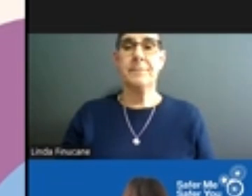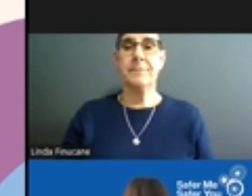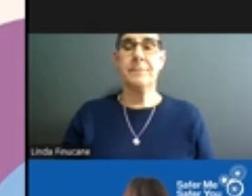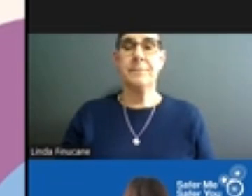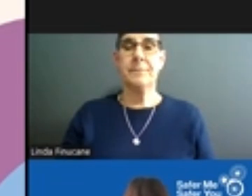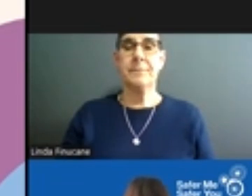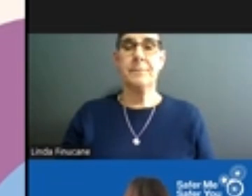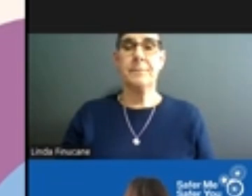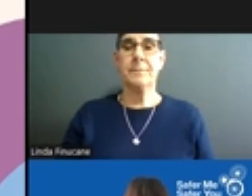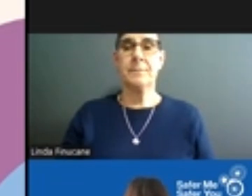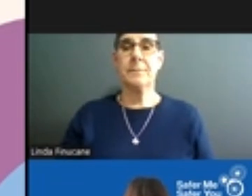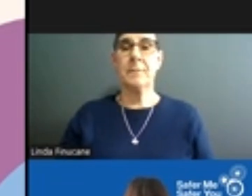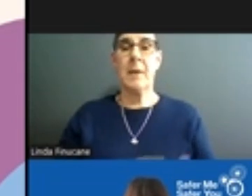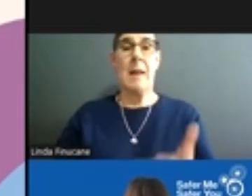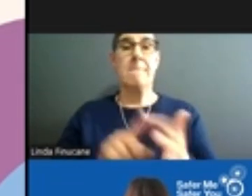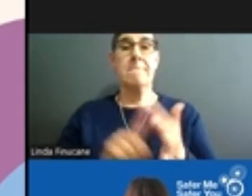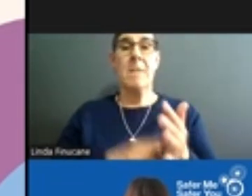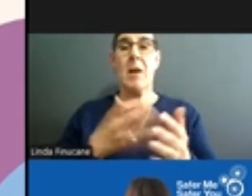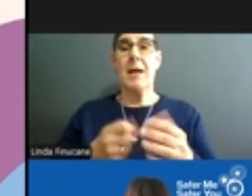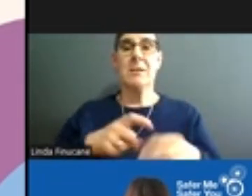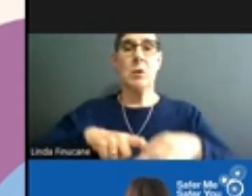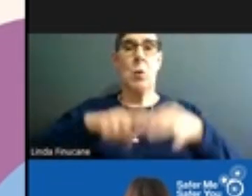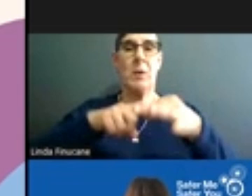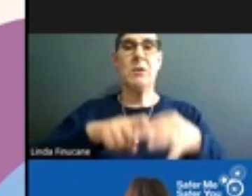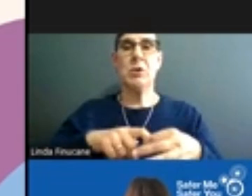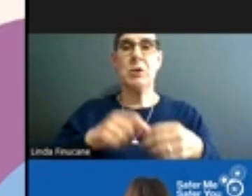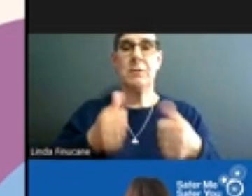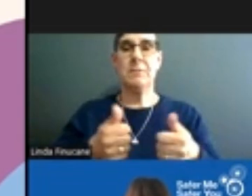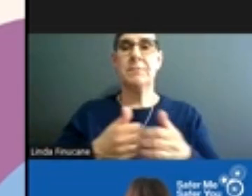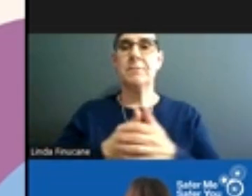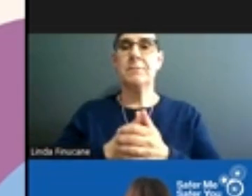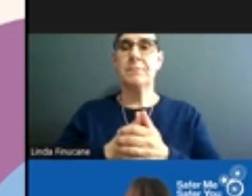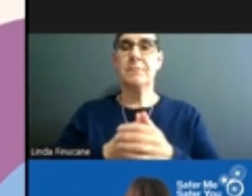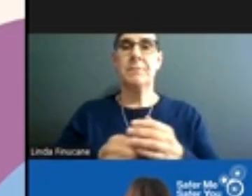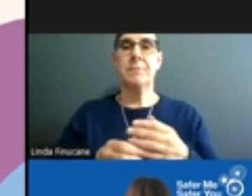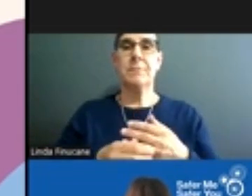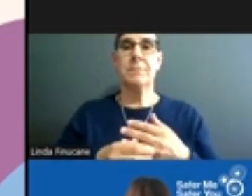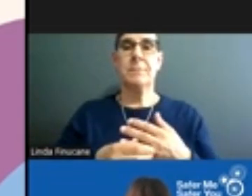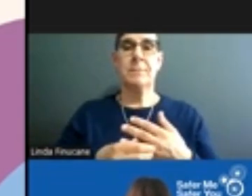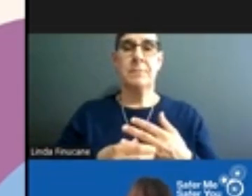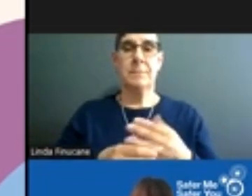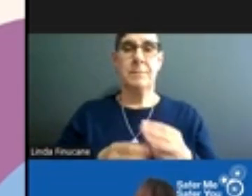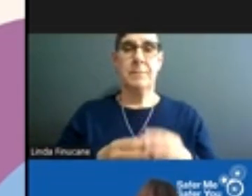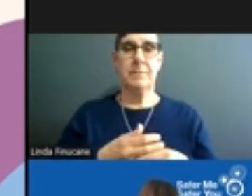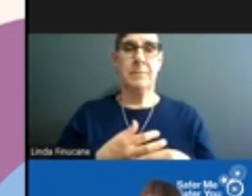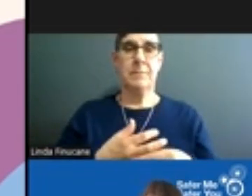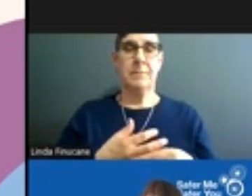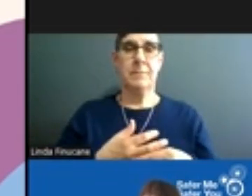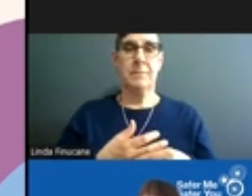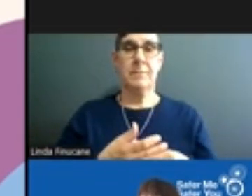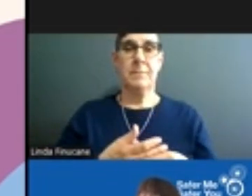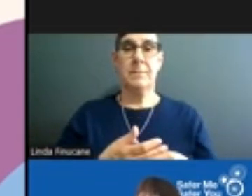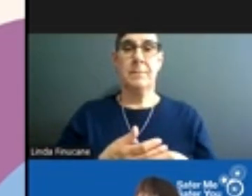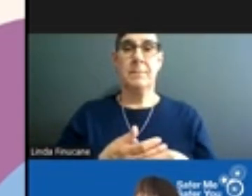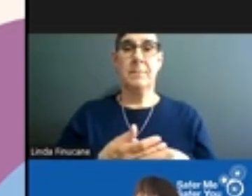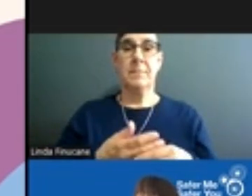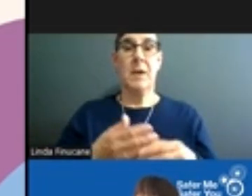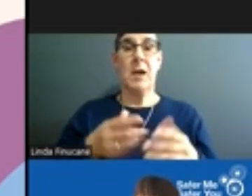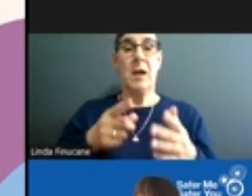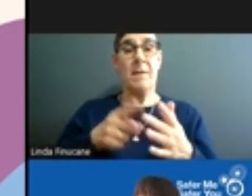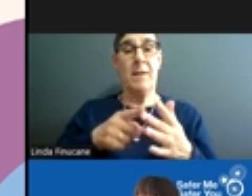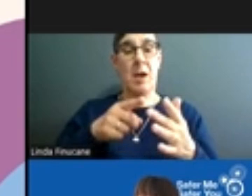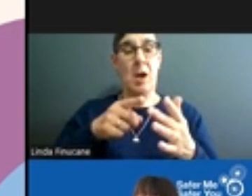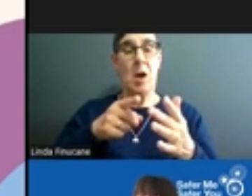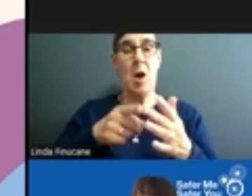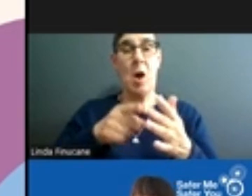I have a question. Yeah, sure, Millie. So how do you see the iStart